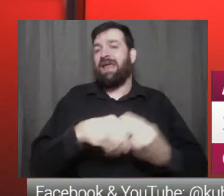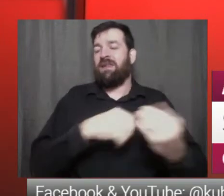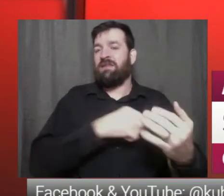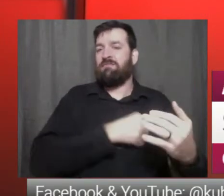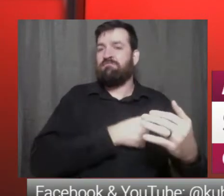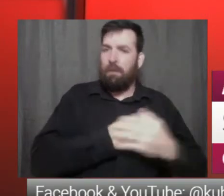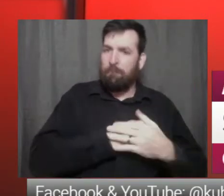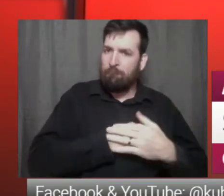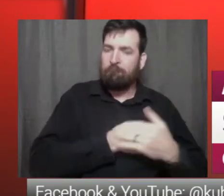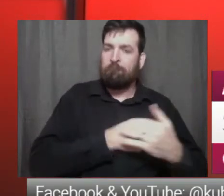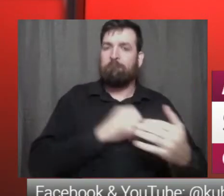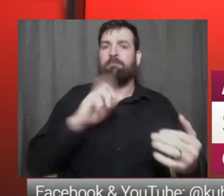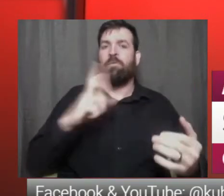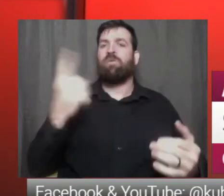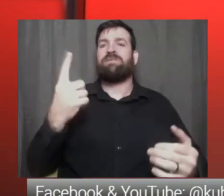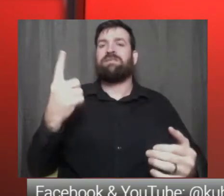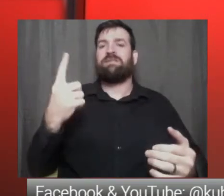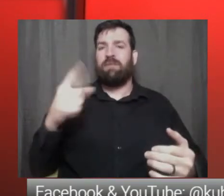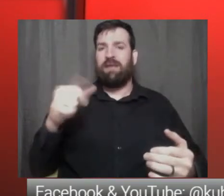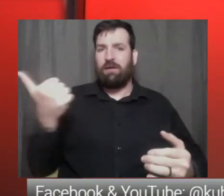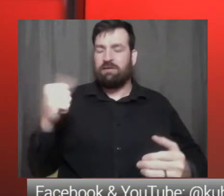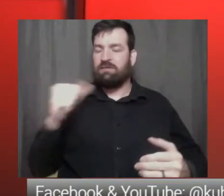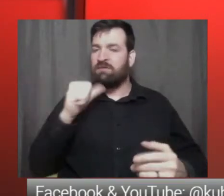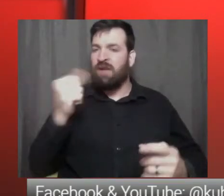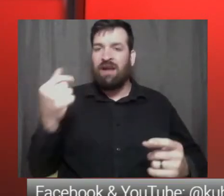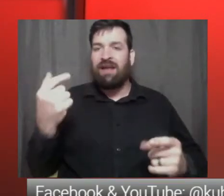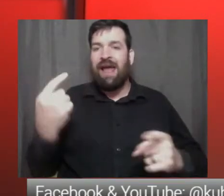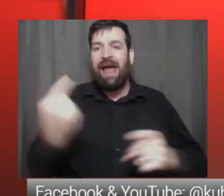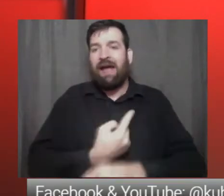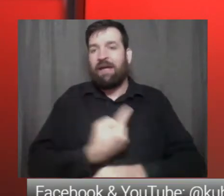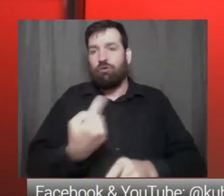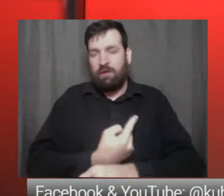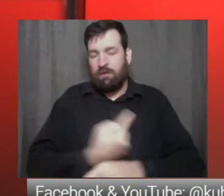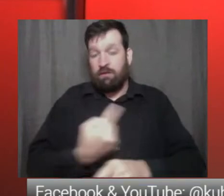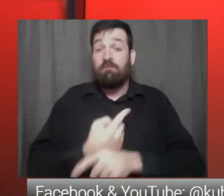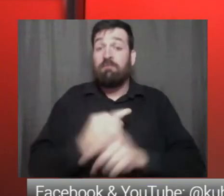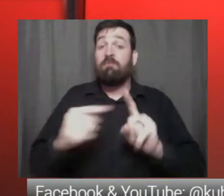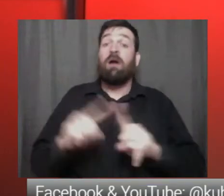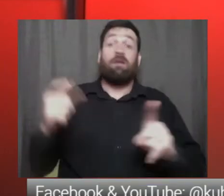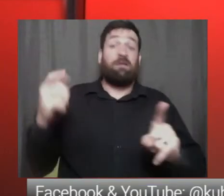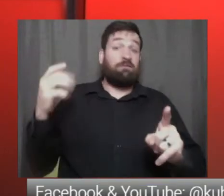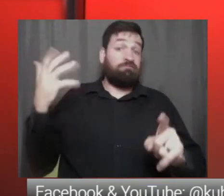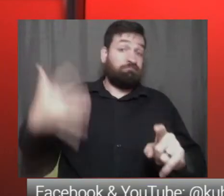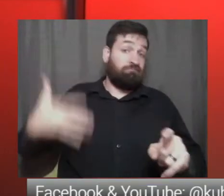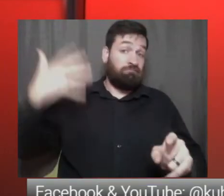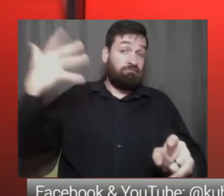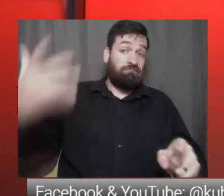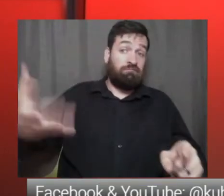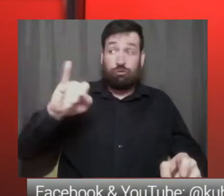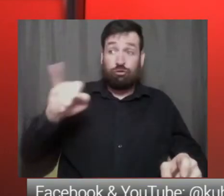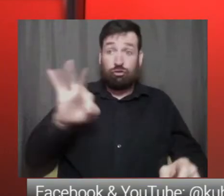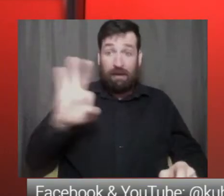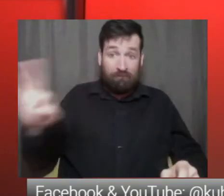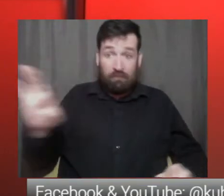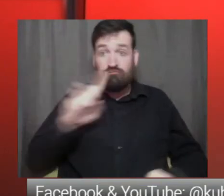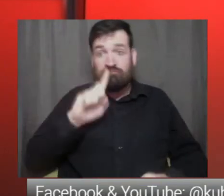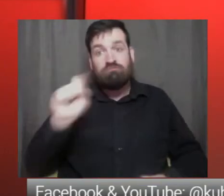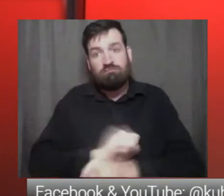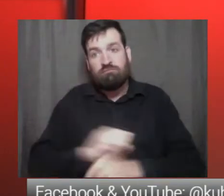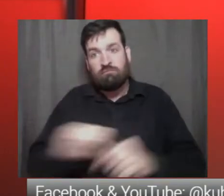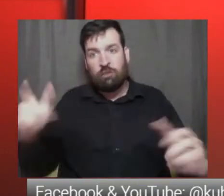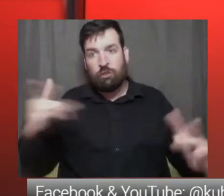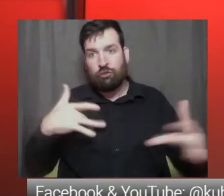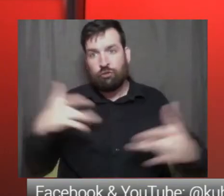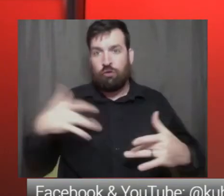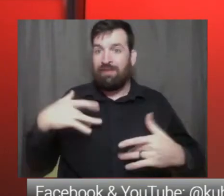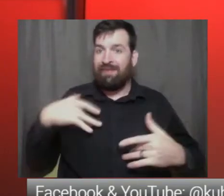that's picking up from not having an accurate tracing. But occasionally, as in Jeff's case, we see something that's truly concerning, and that early detection